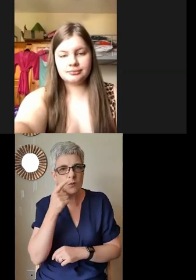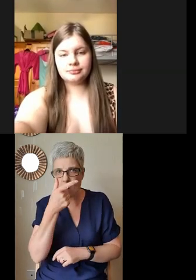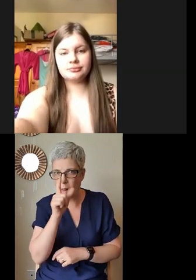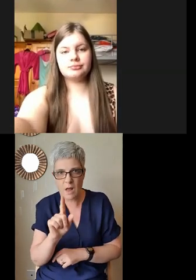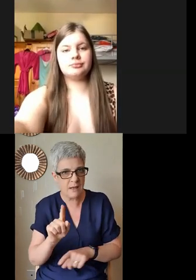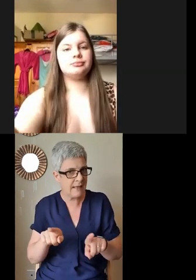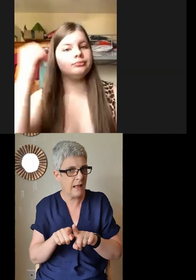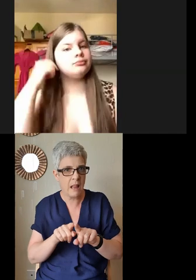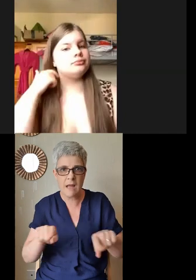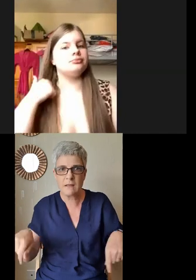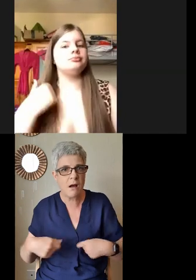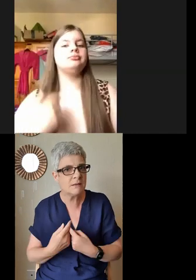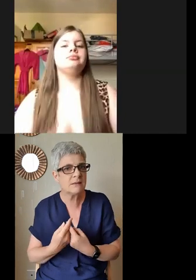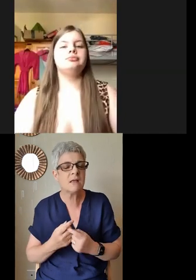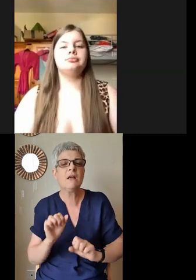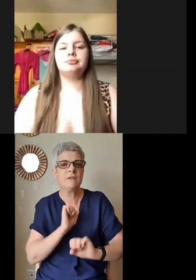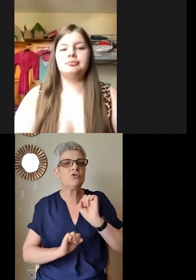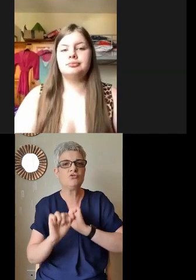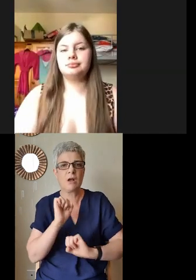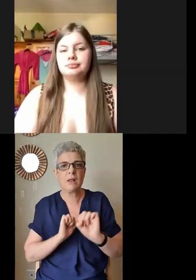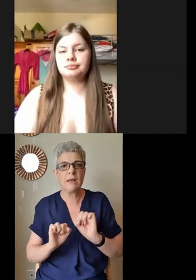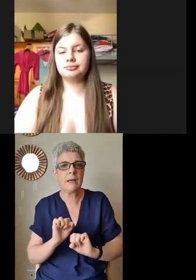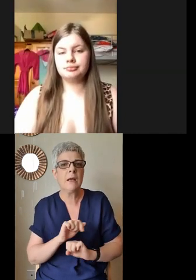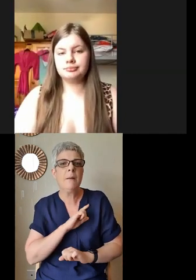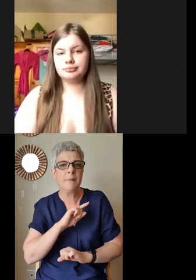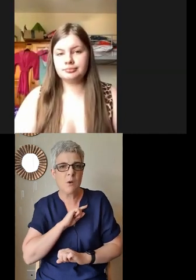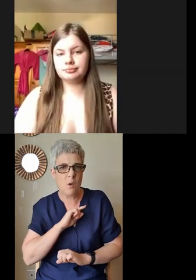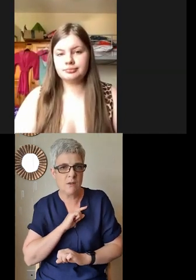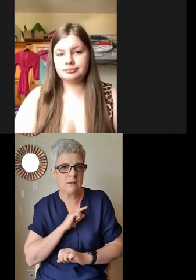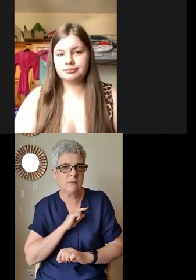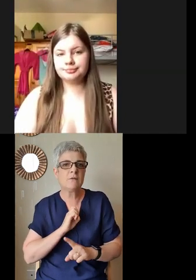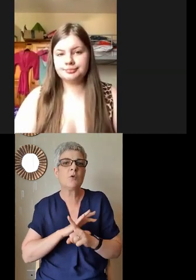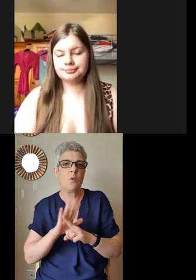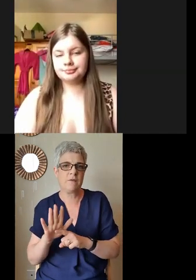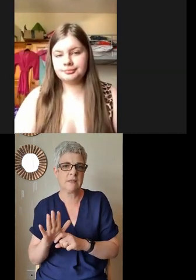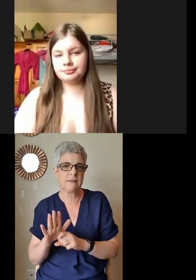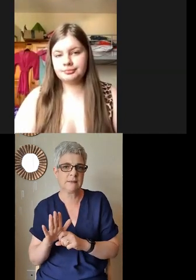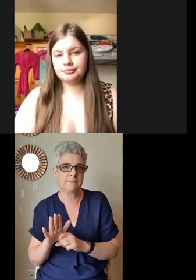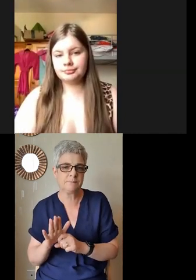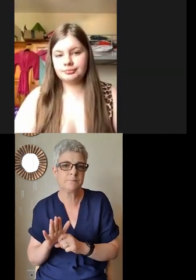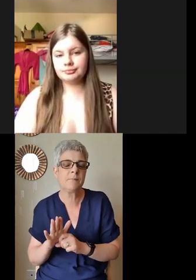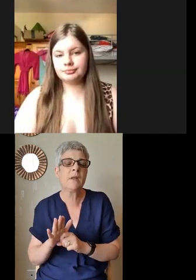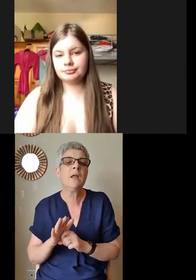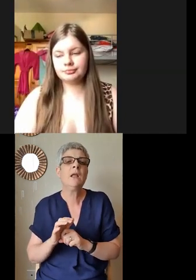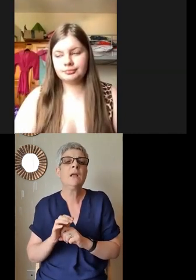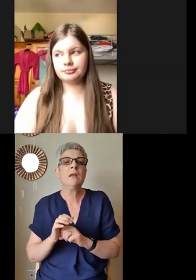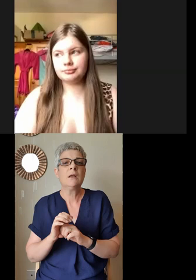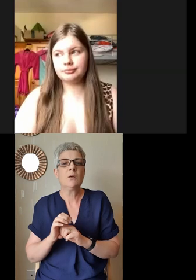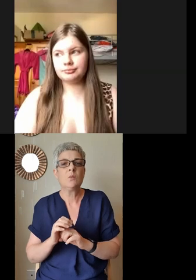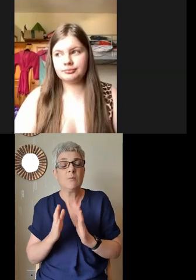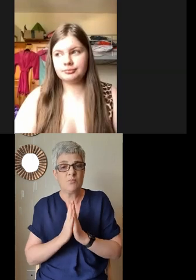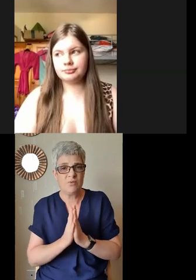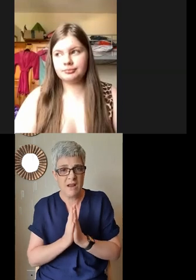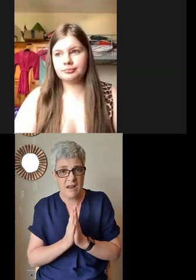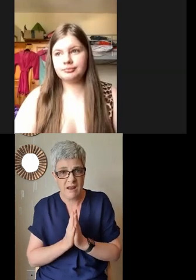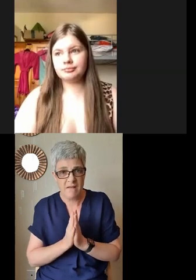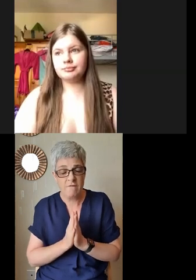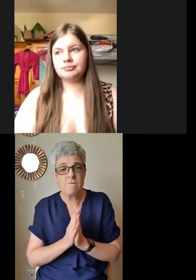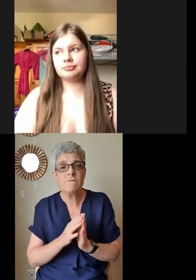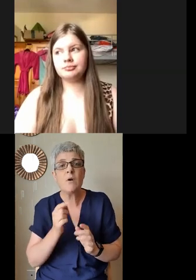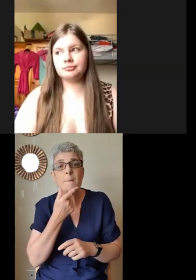that are struggling on the impact of COVID on their lives. We pray for who, in those